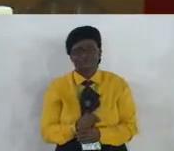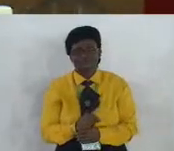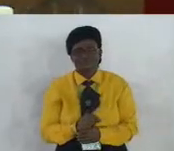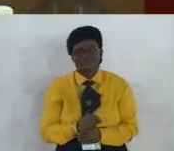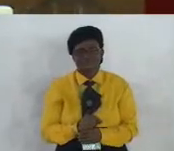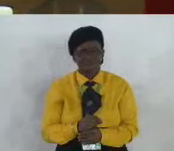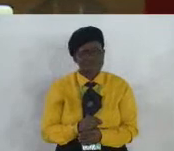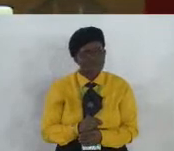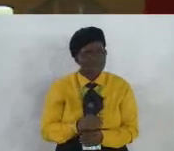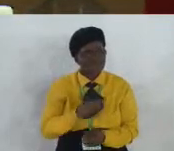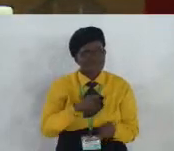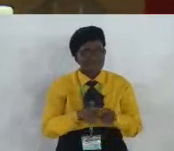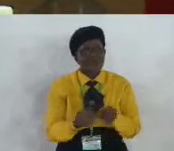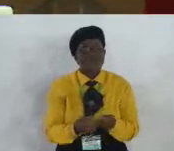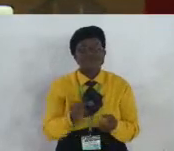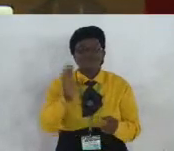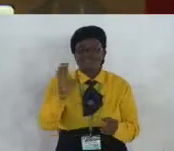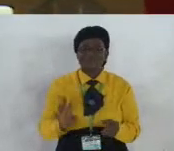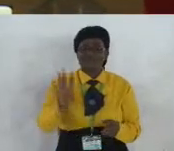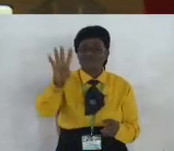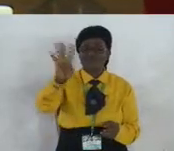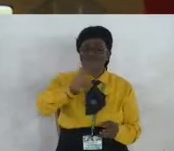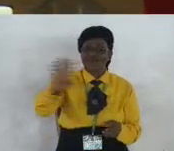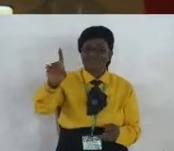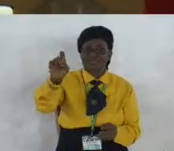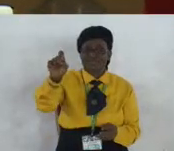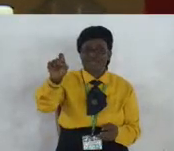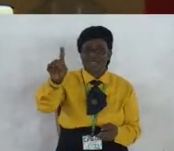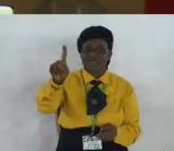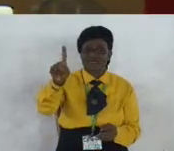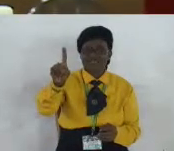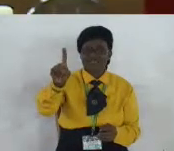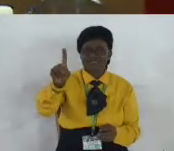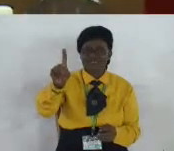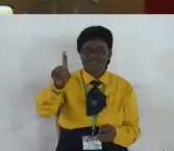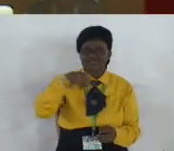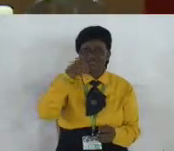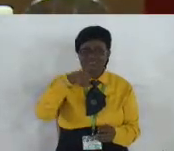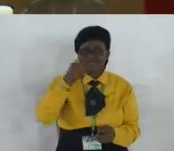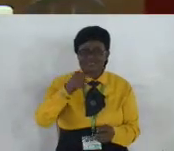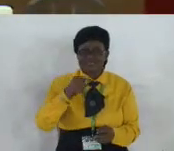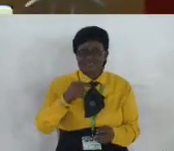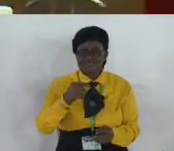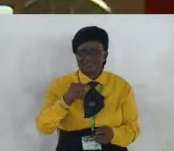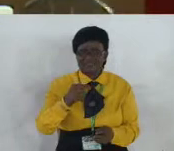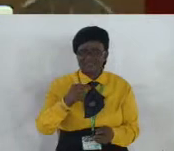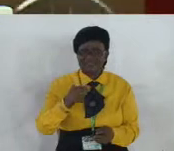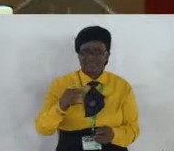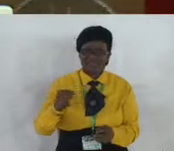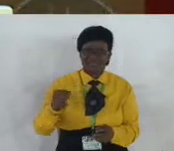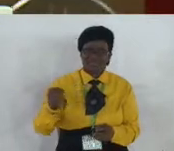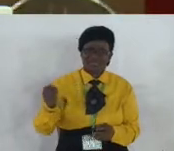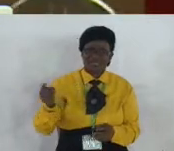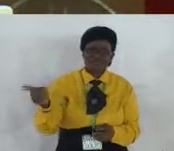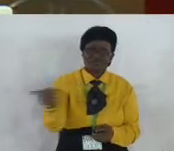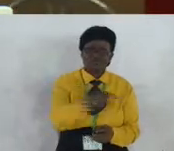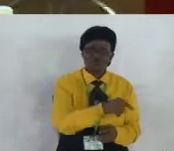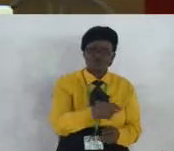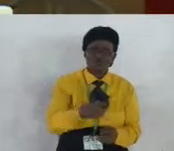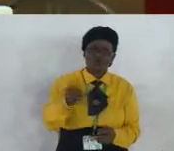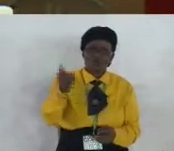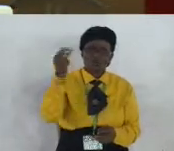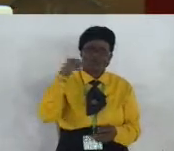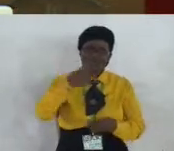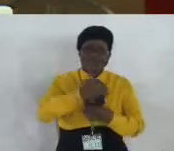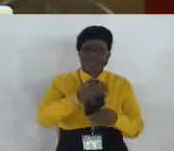And Revelation chapter 4 verse 11. Revelation chapter 4 verse 11 says, you were